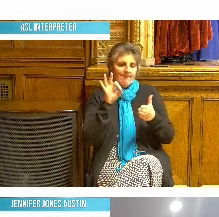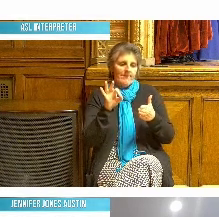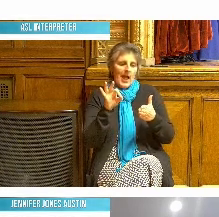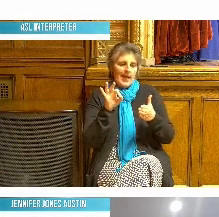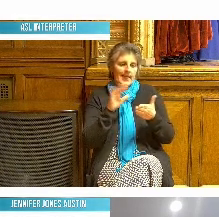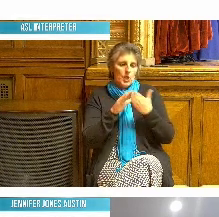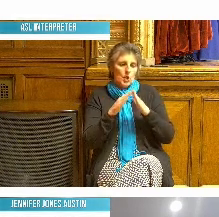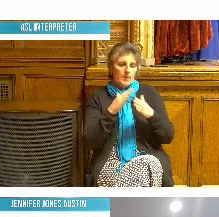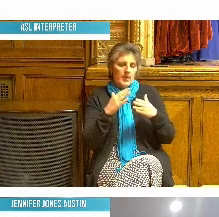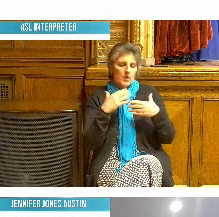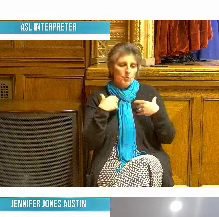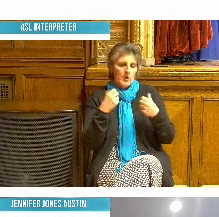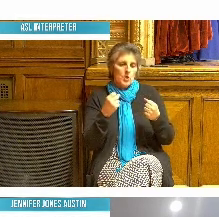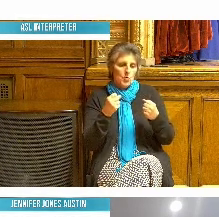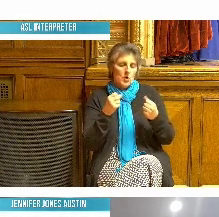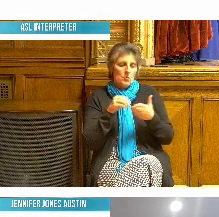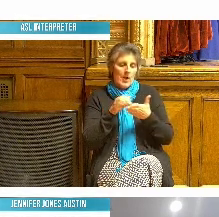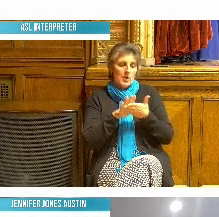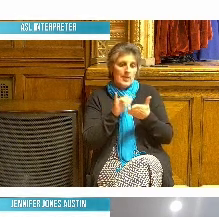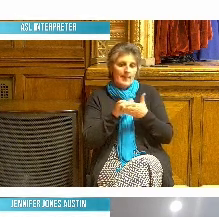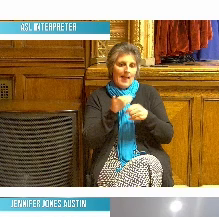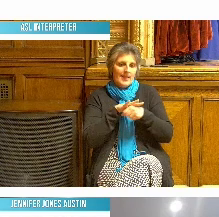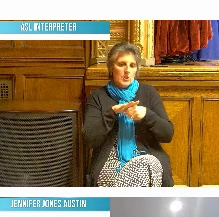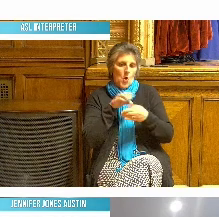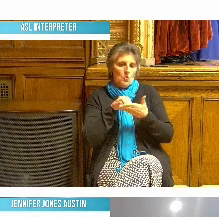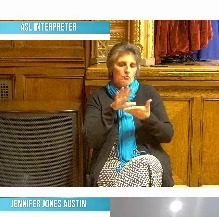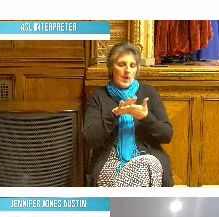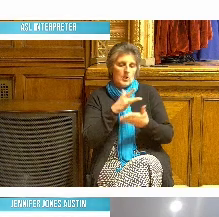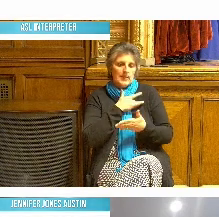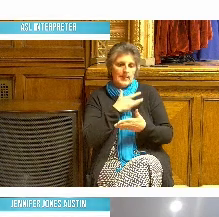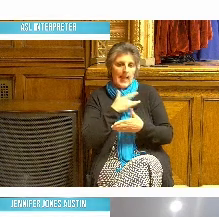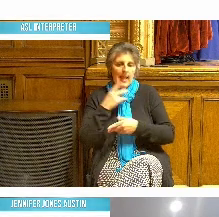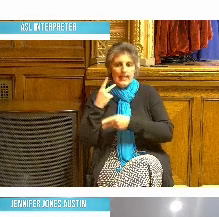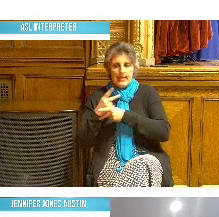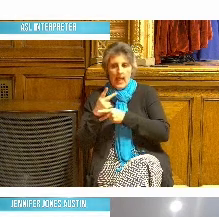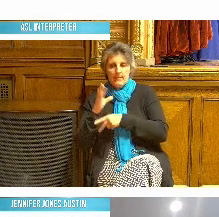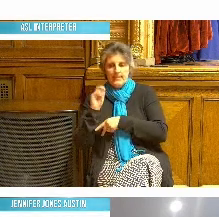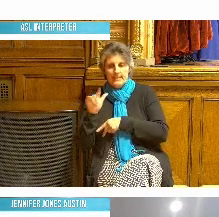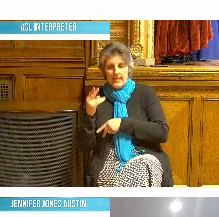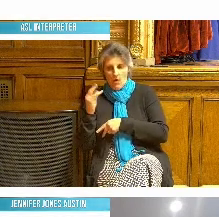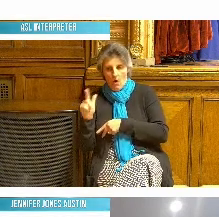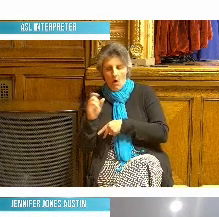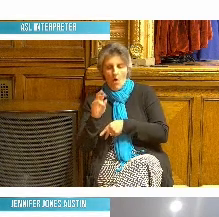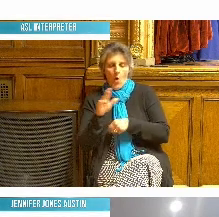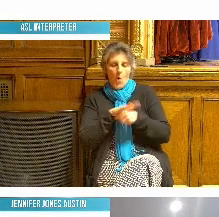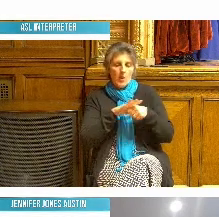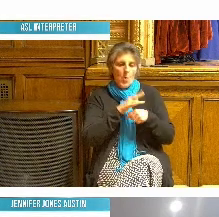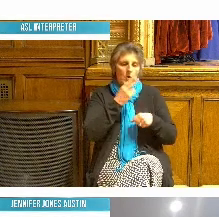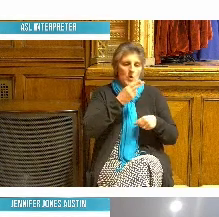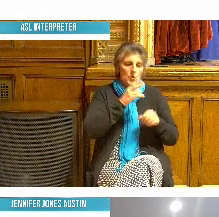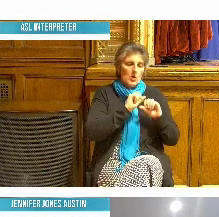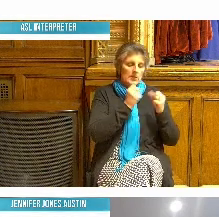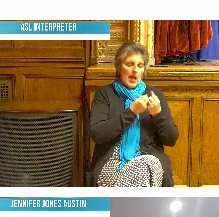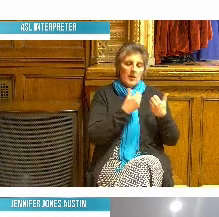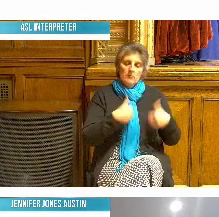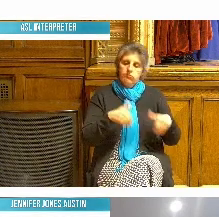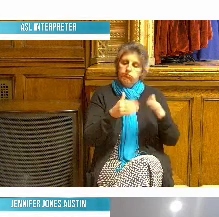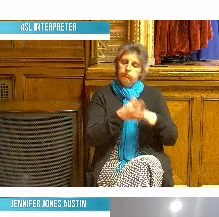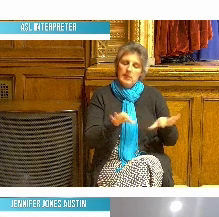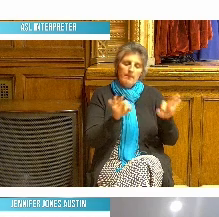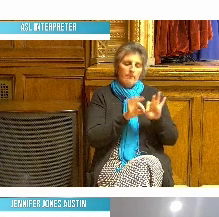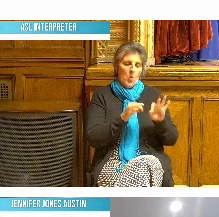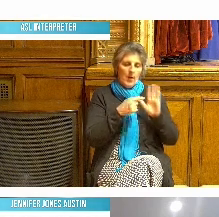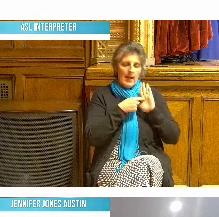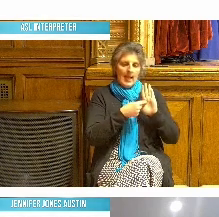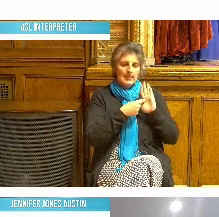urban renewal records is that these local records, often held at City Hall or local historical society, are really important in